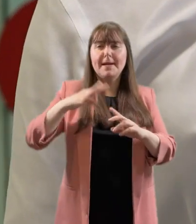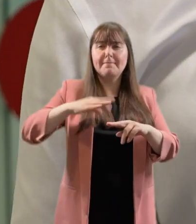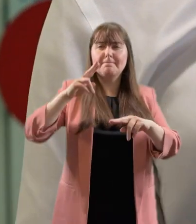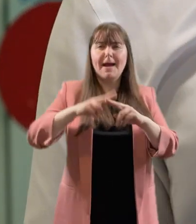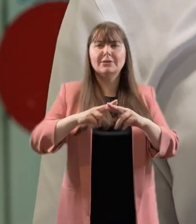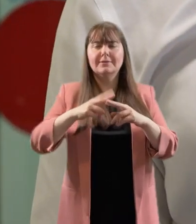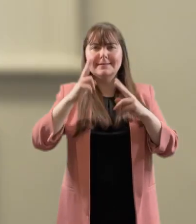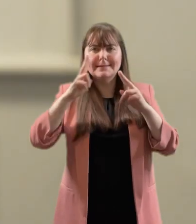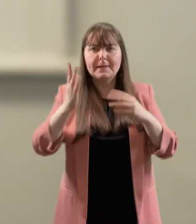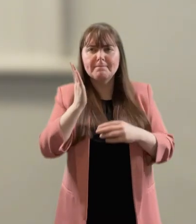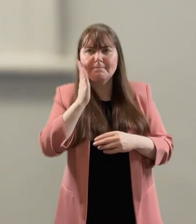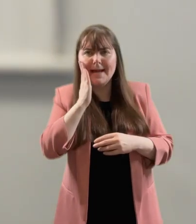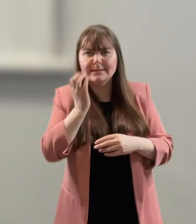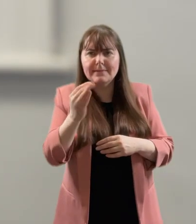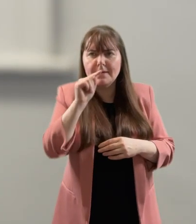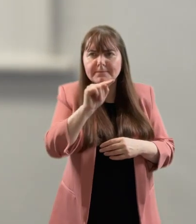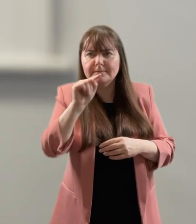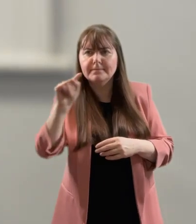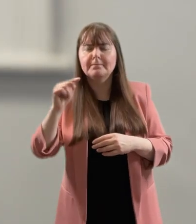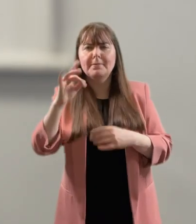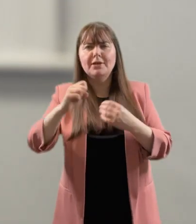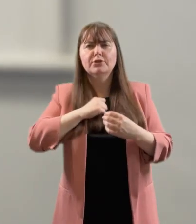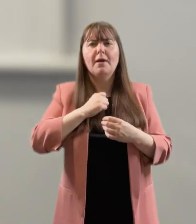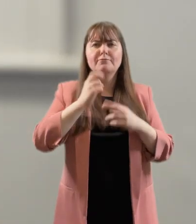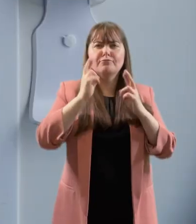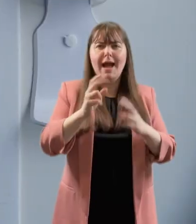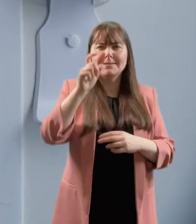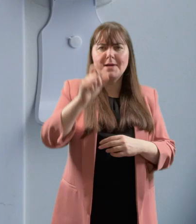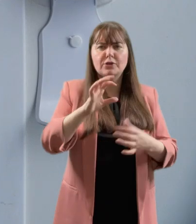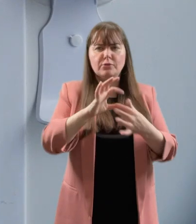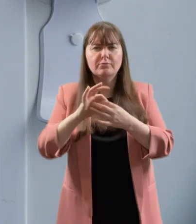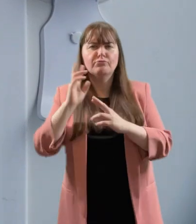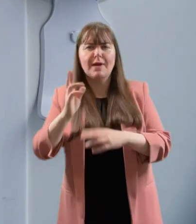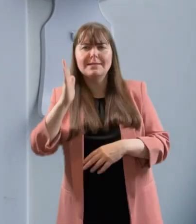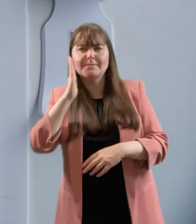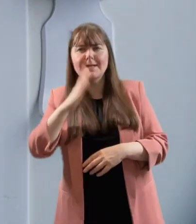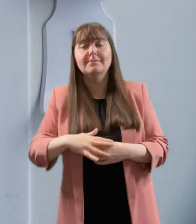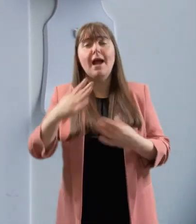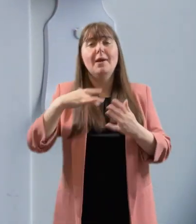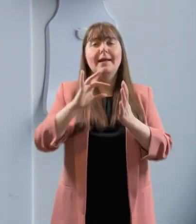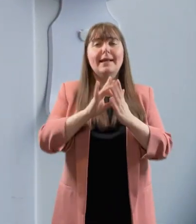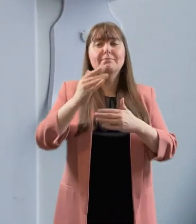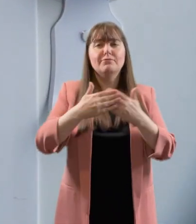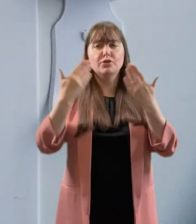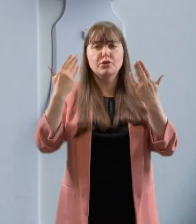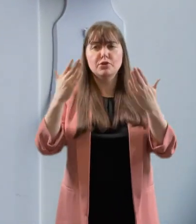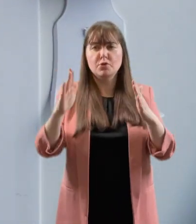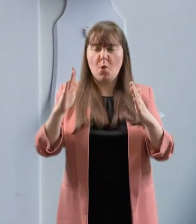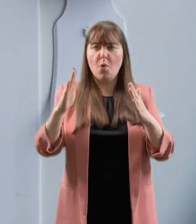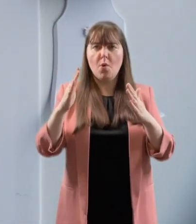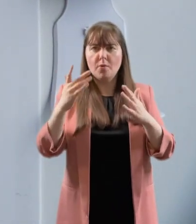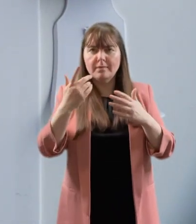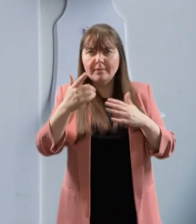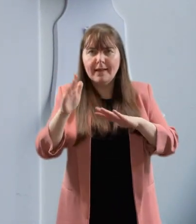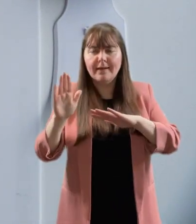was to gain better visibility of our beds so that we could get the right patient to the right bed for their clinical need. Key performance indicators such